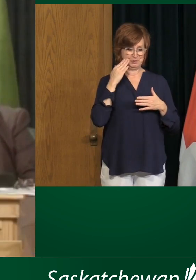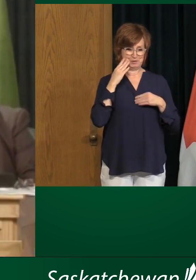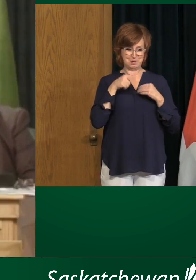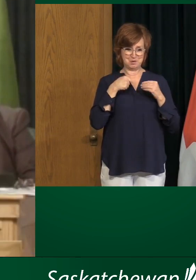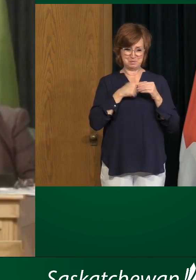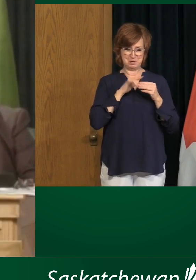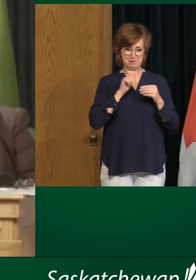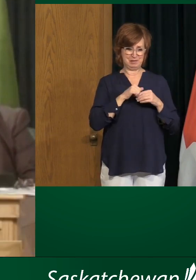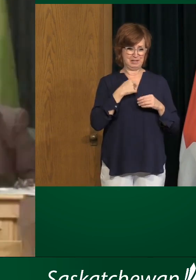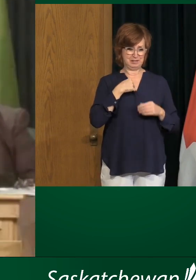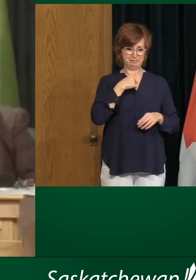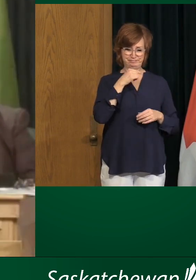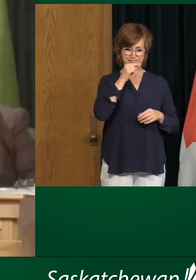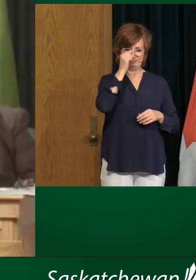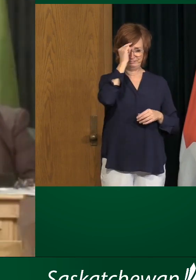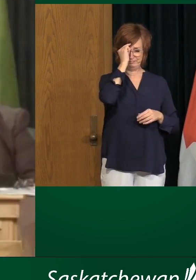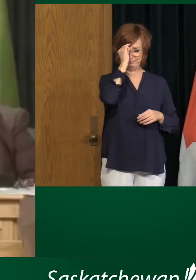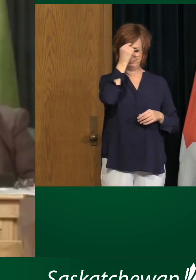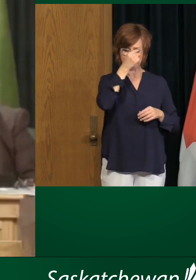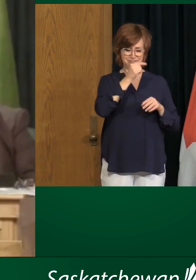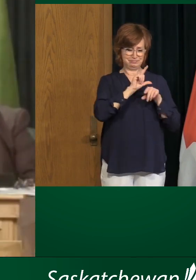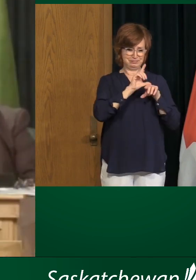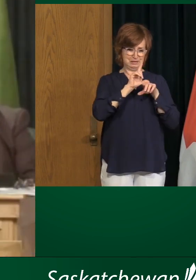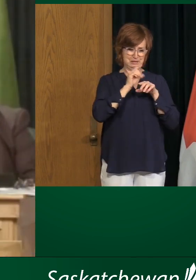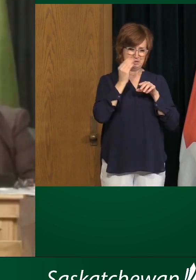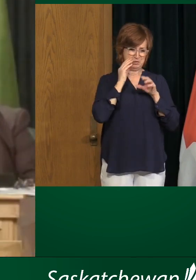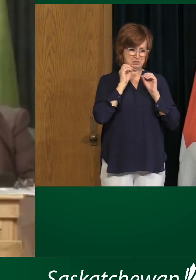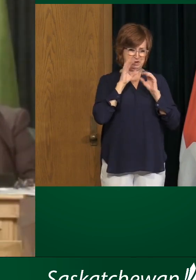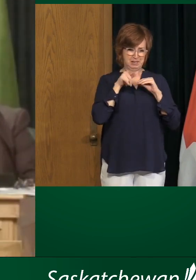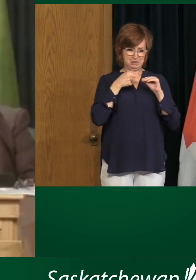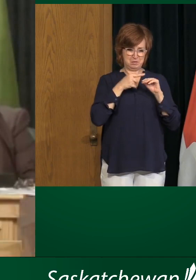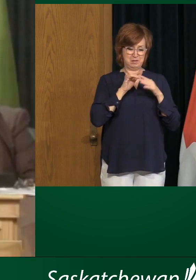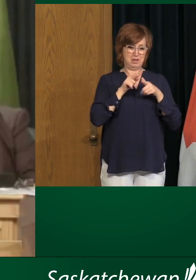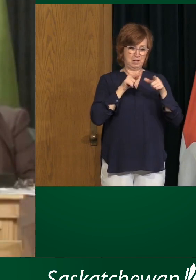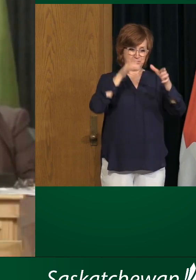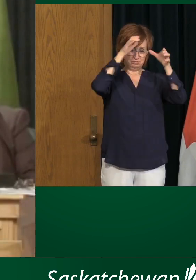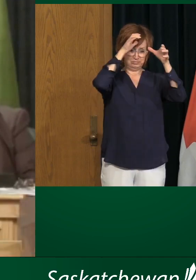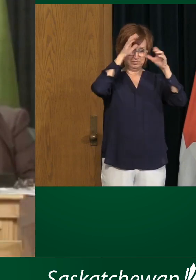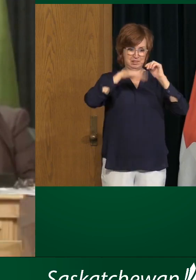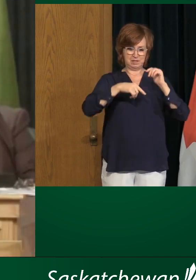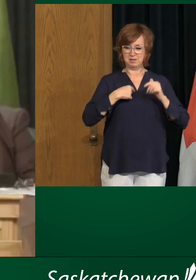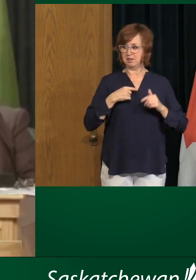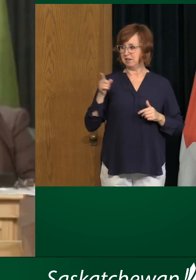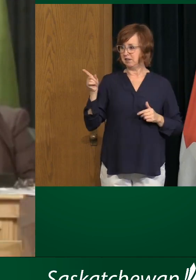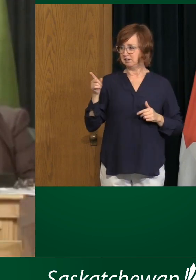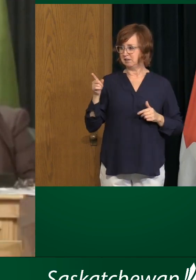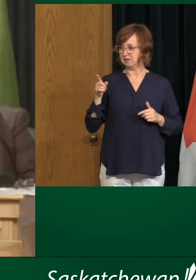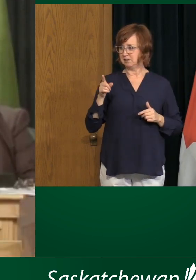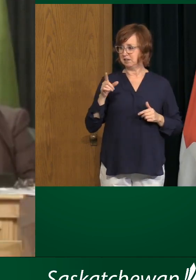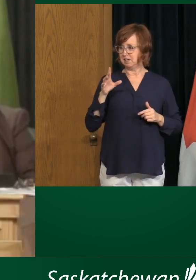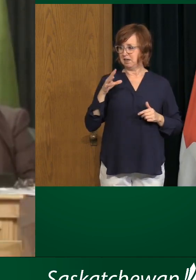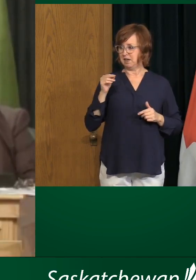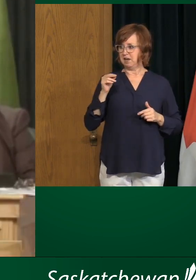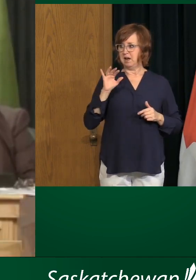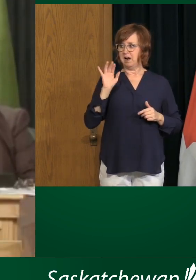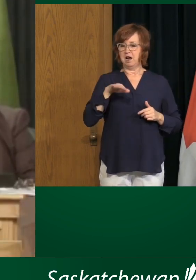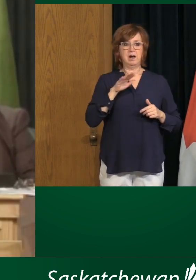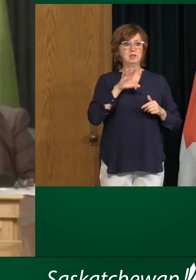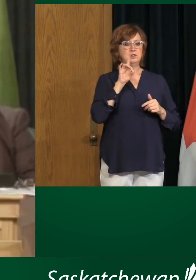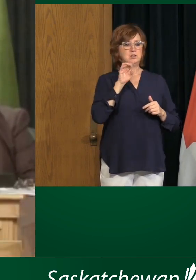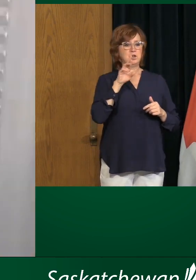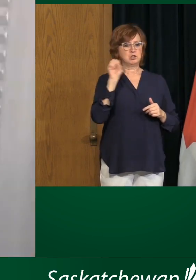my background, so I'll pass it over to you to answer Arthur's question. I will also know that Dr. Shahab is on the line